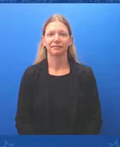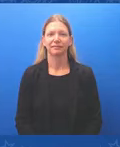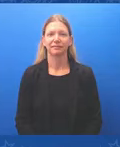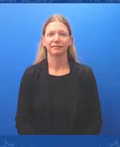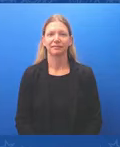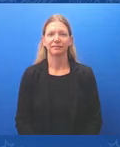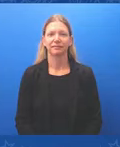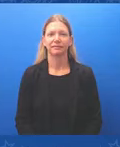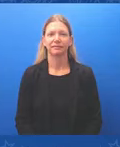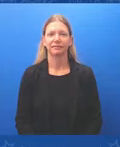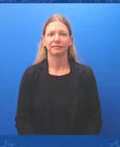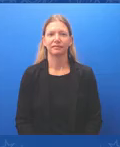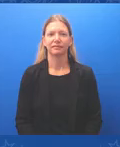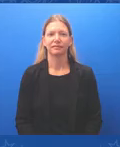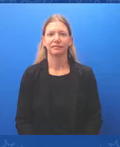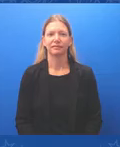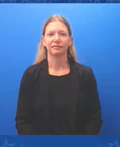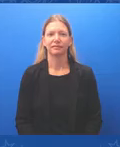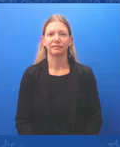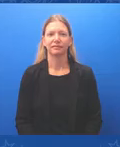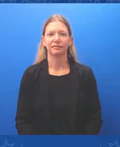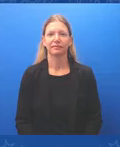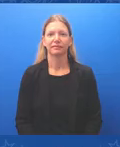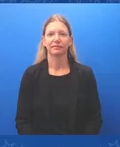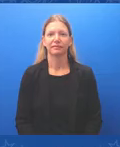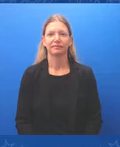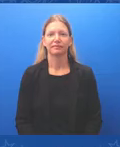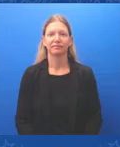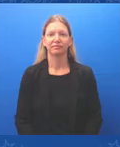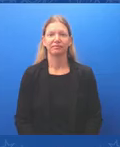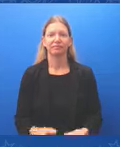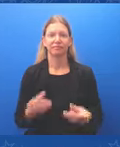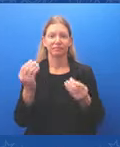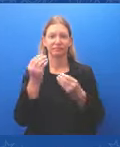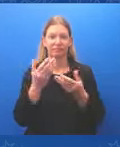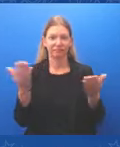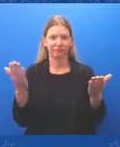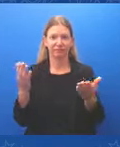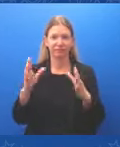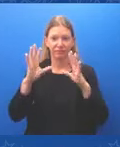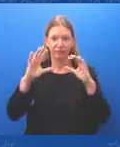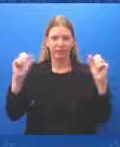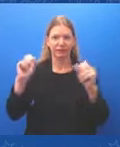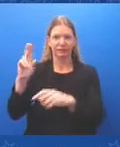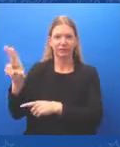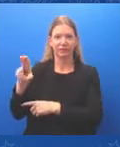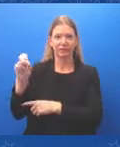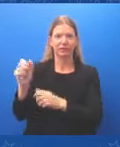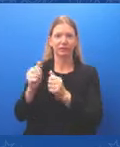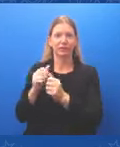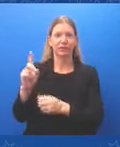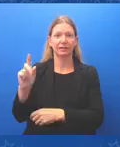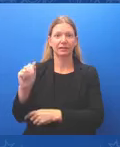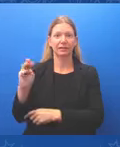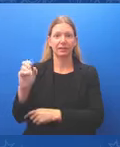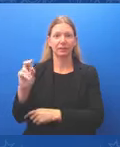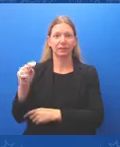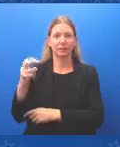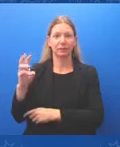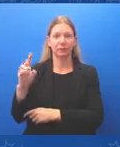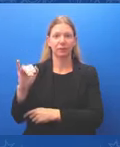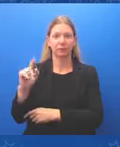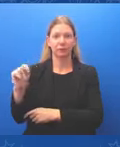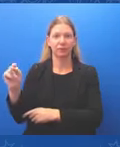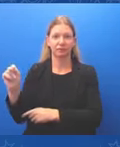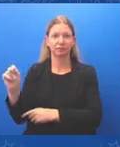Don't you all look good? Good evening, everyone. I want to start by extending my deepest gratitude to